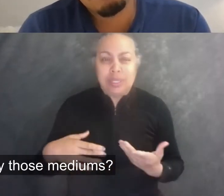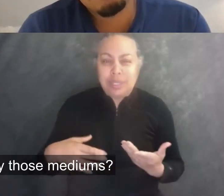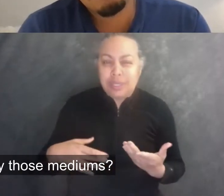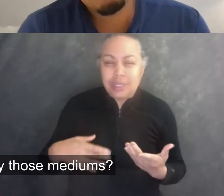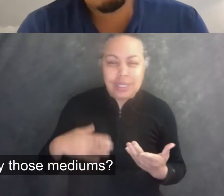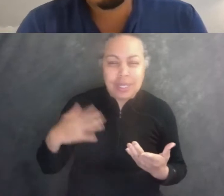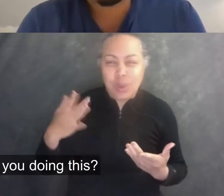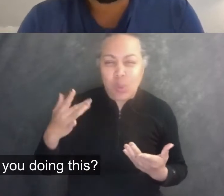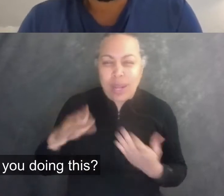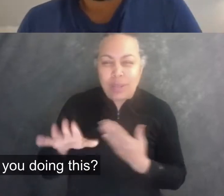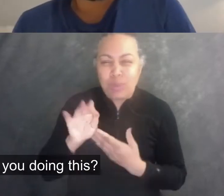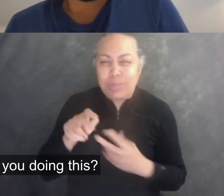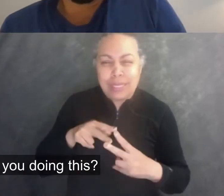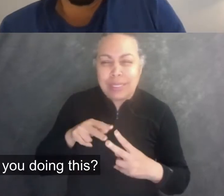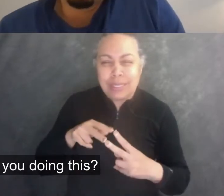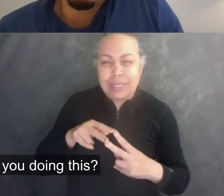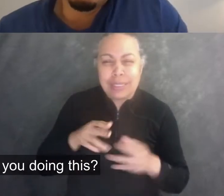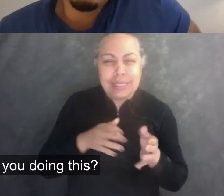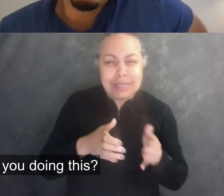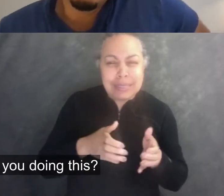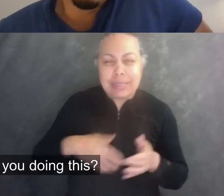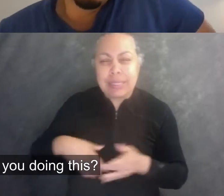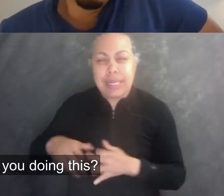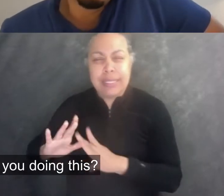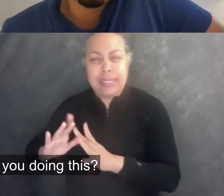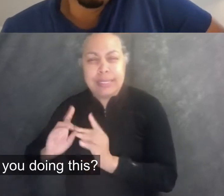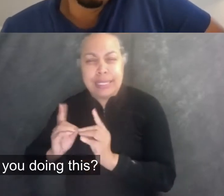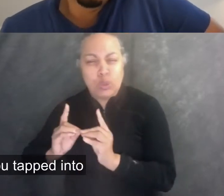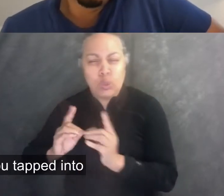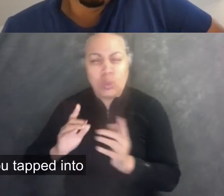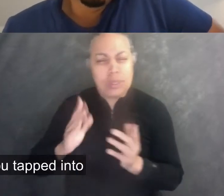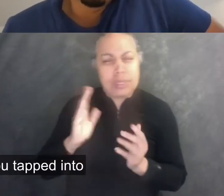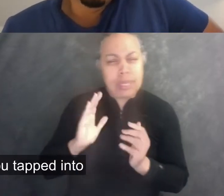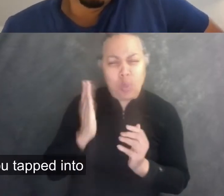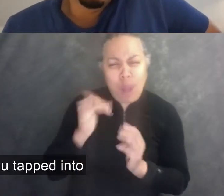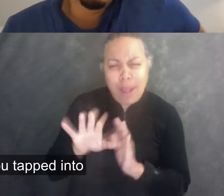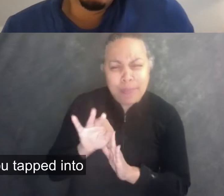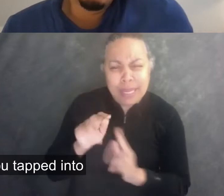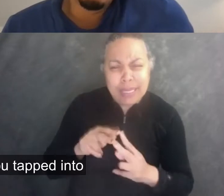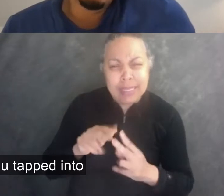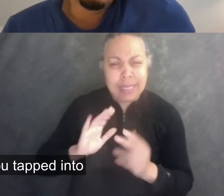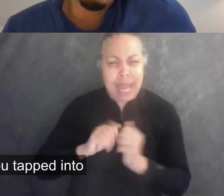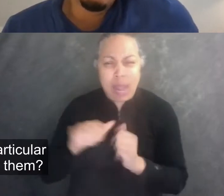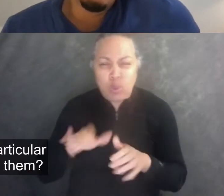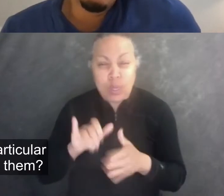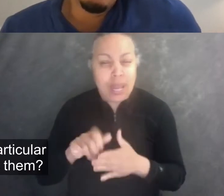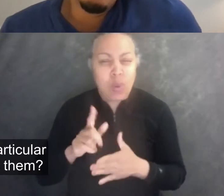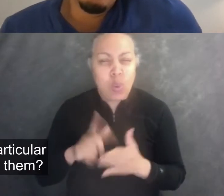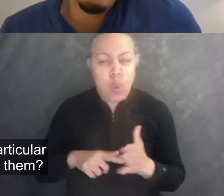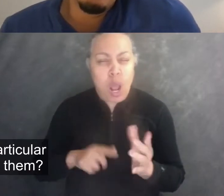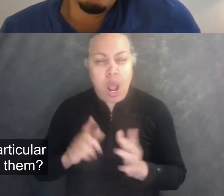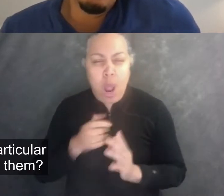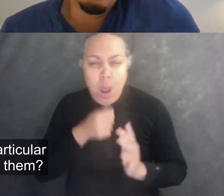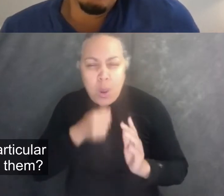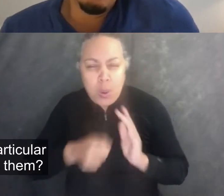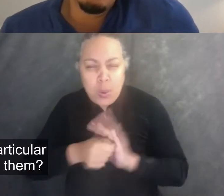why those mediums? Like, how are you doing this? What dark arts have you tapped into, and why these